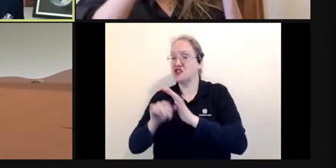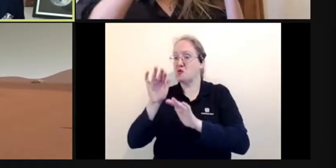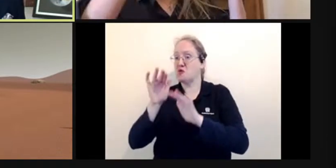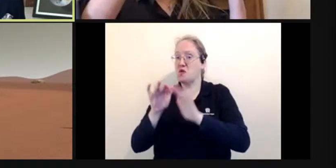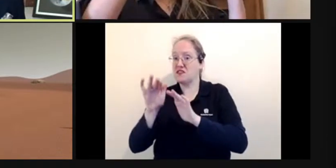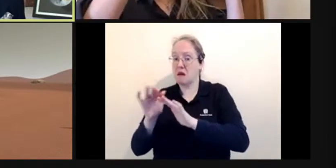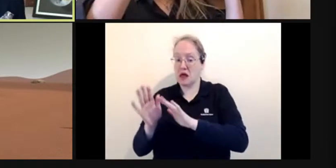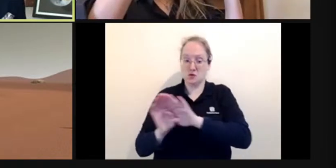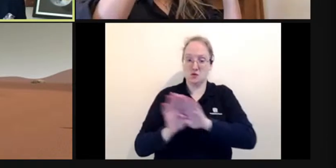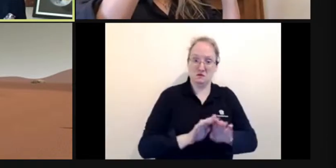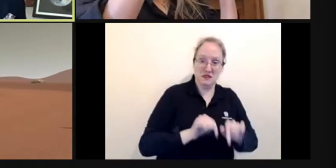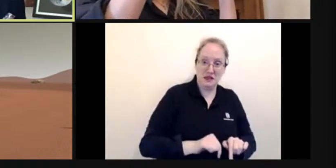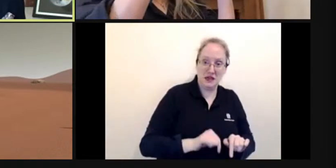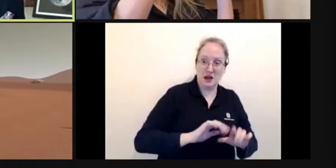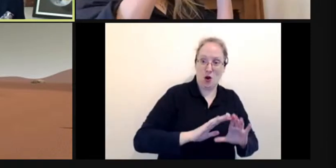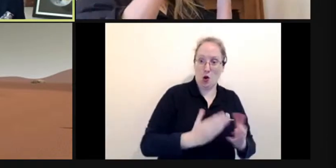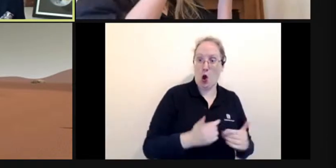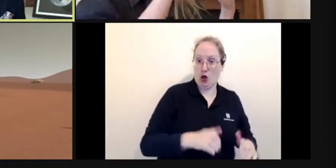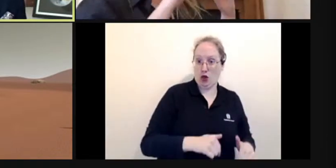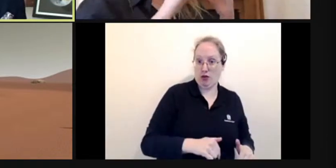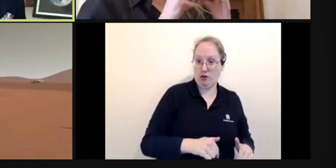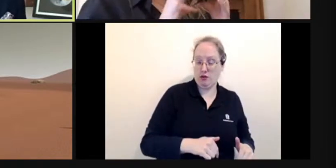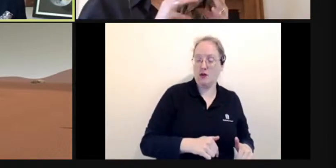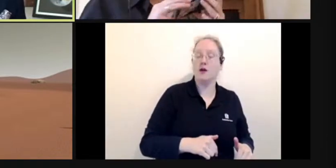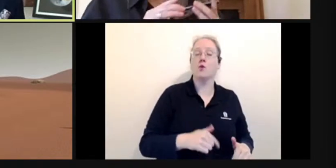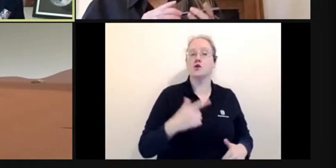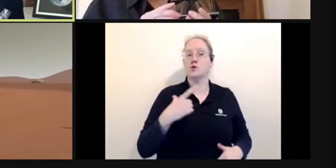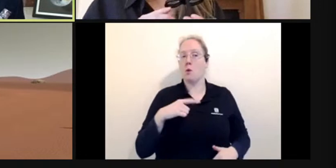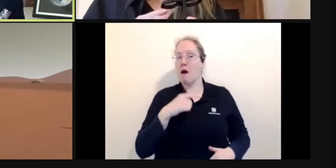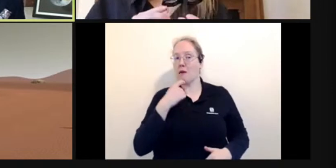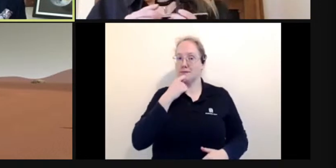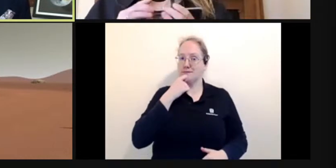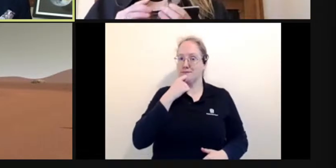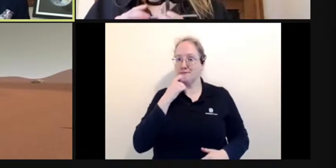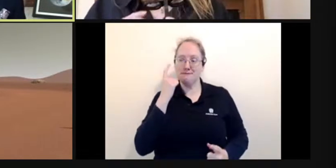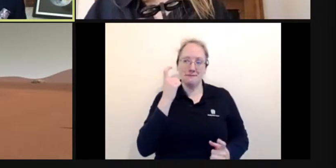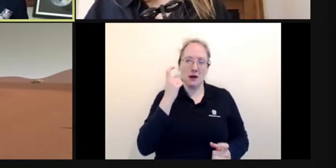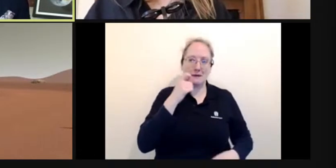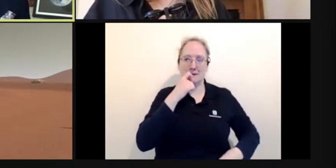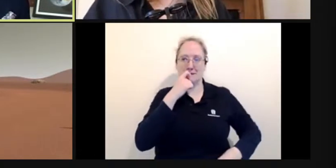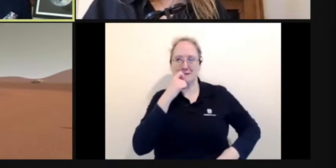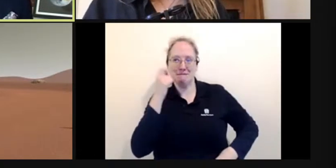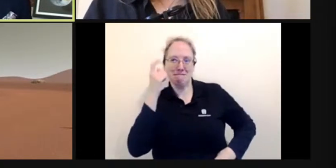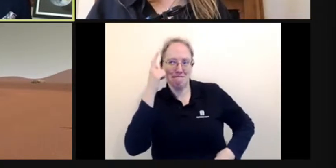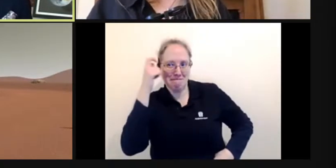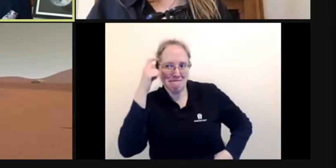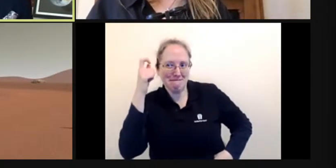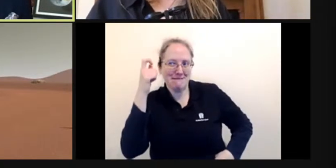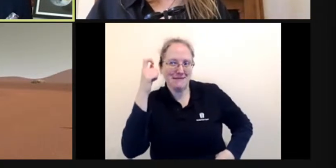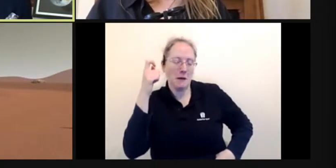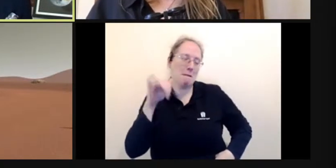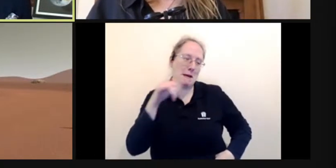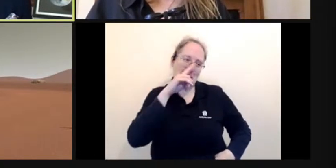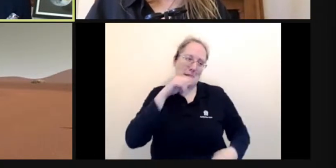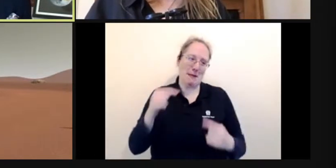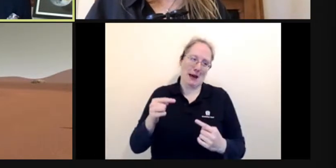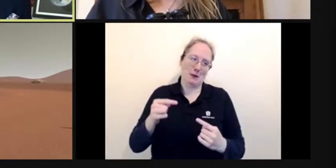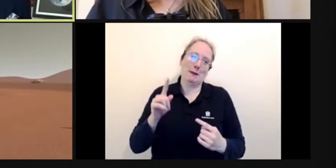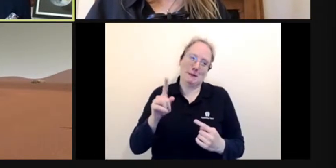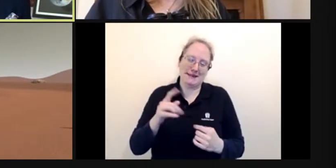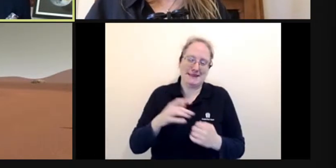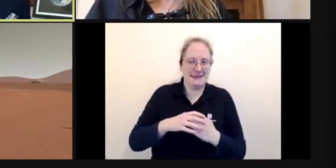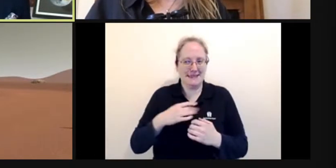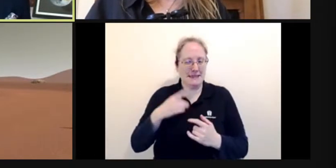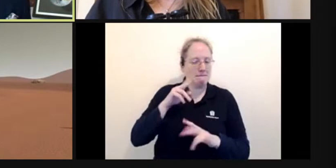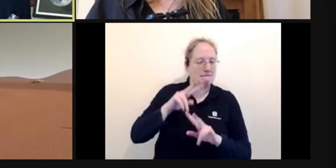to what we have here, which is why there are ideas and tentative signals that are kind of somewhat in dispute now that there may actually be